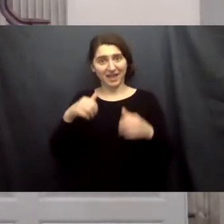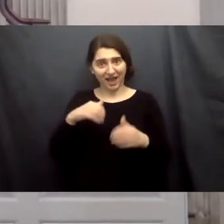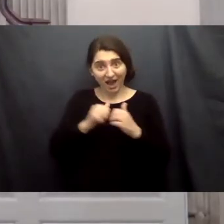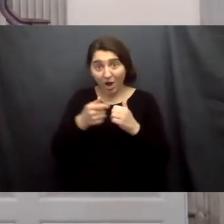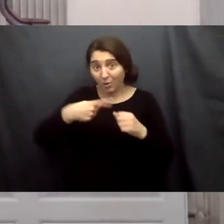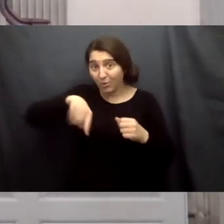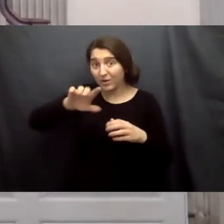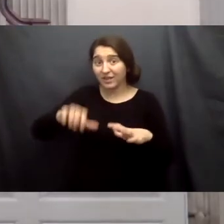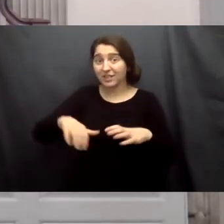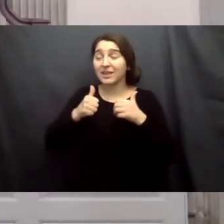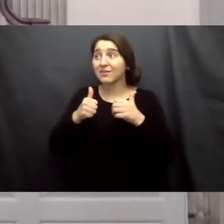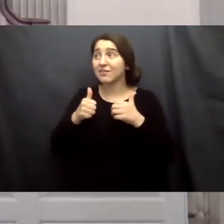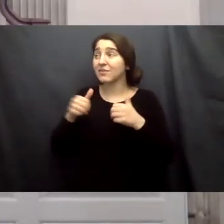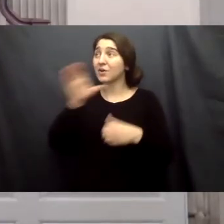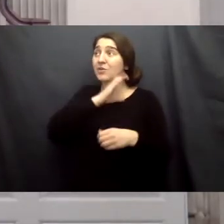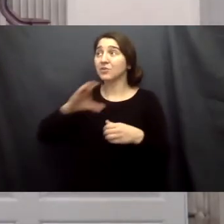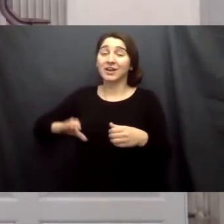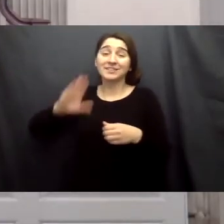Christ.